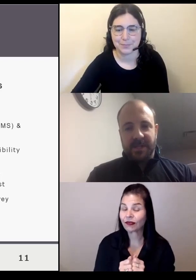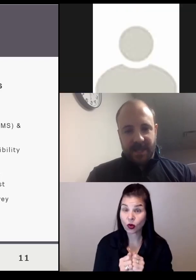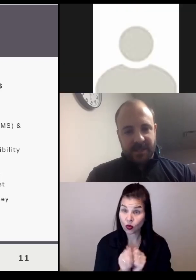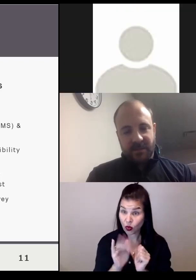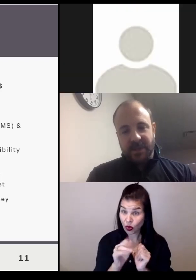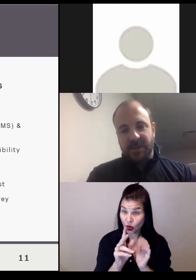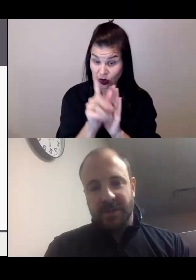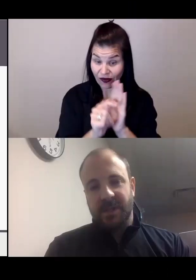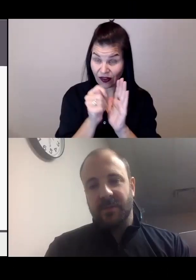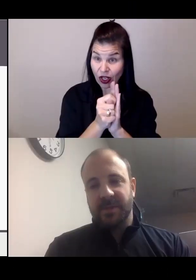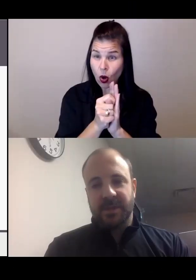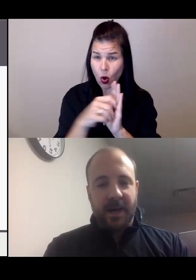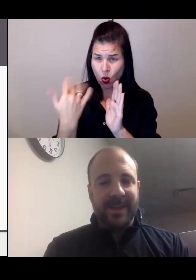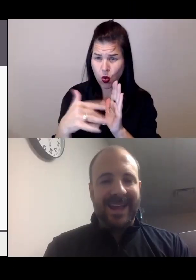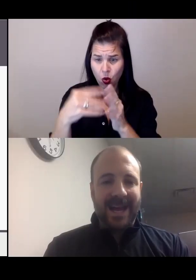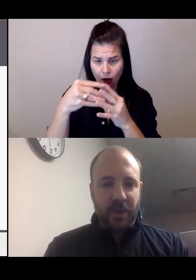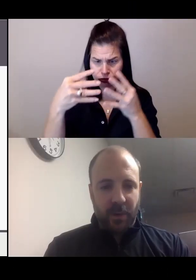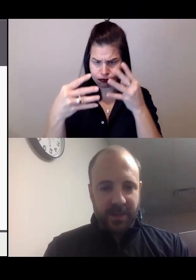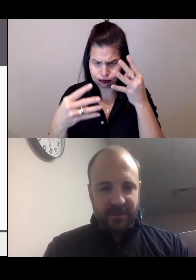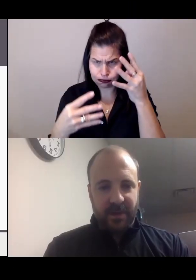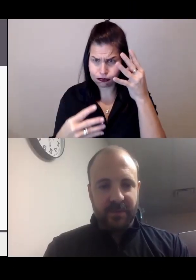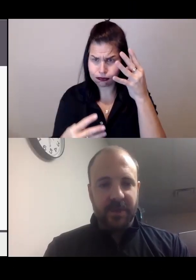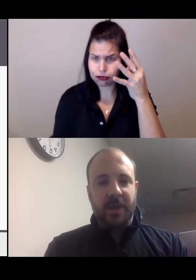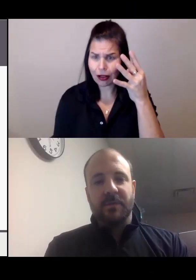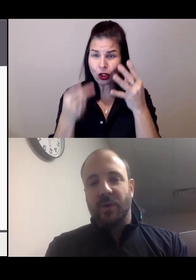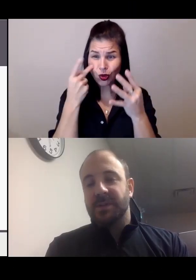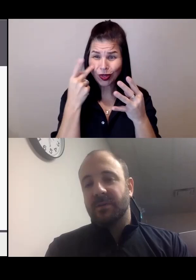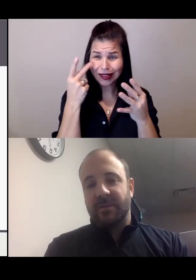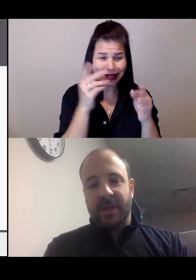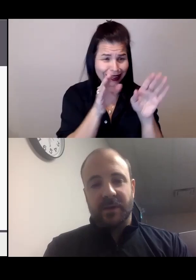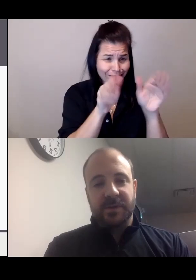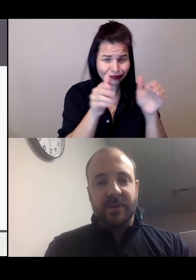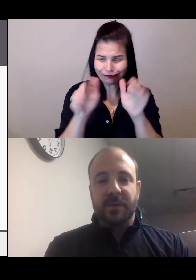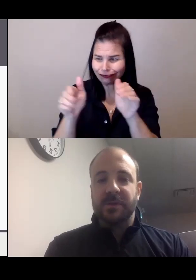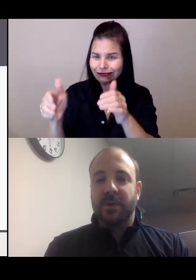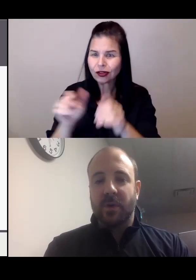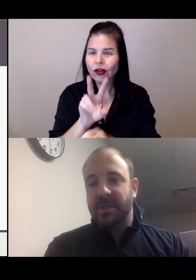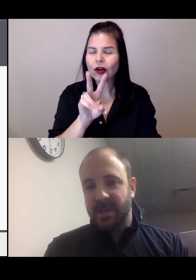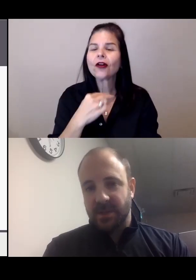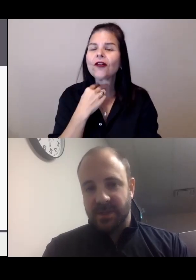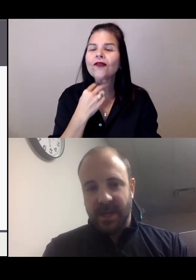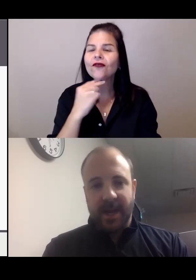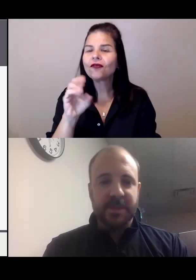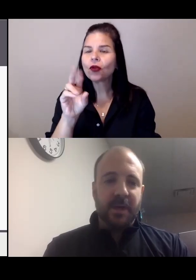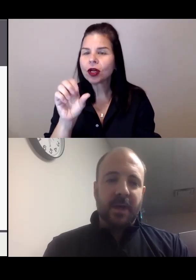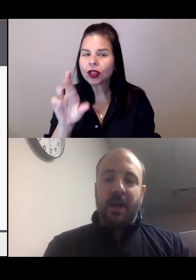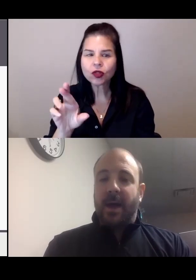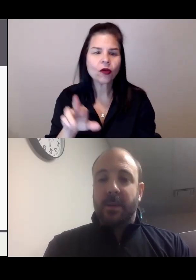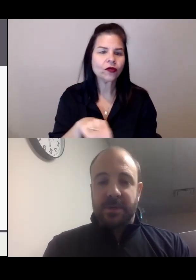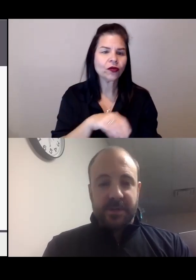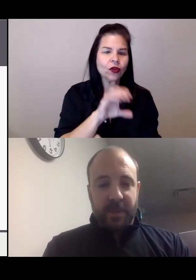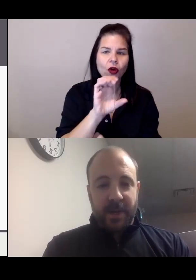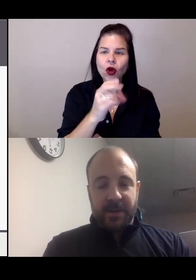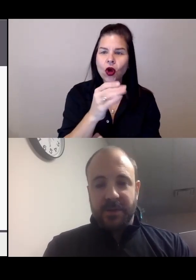are extensive, and as you can see from the slide, the categories involved: voiceover videos, videos for Chrome extensions and apps,